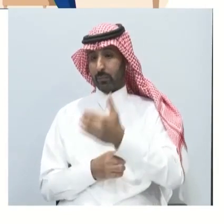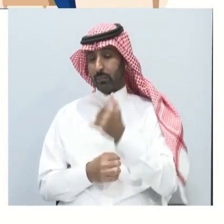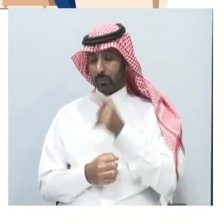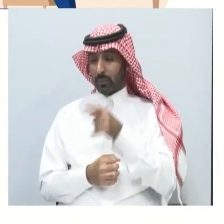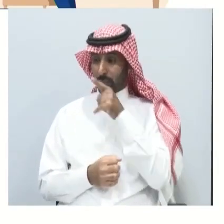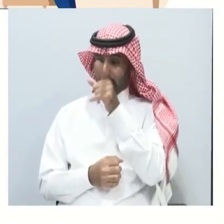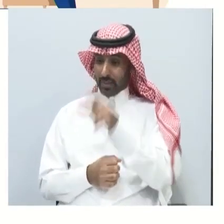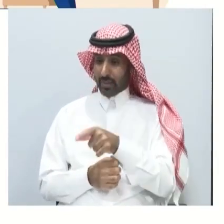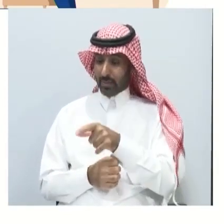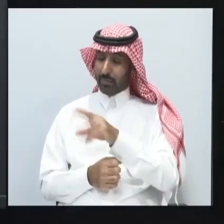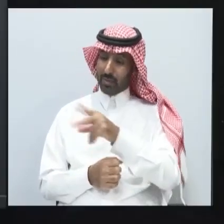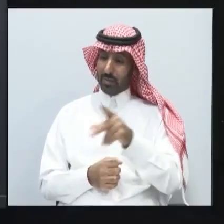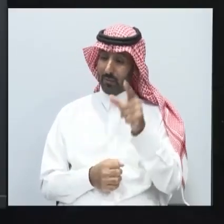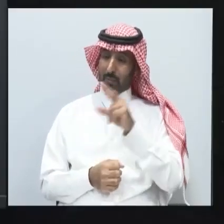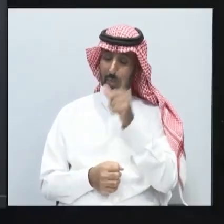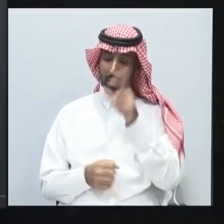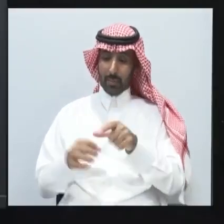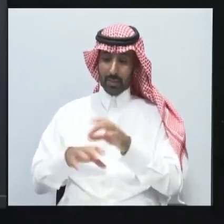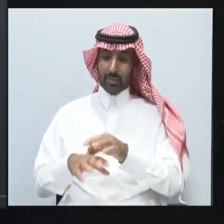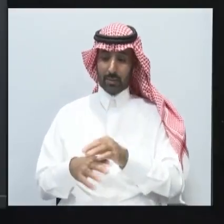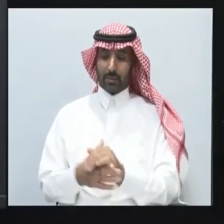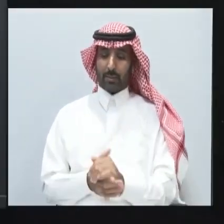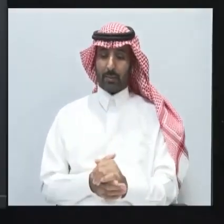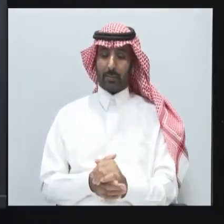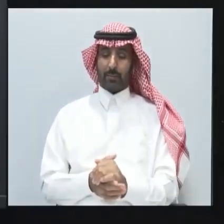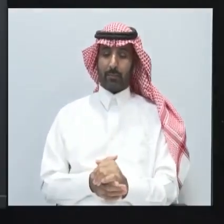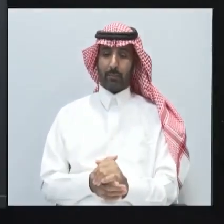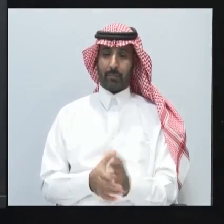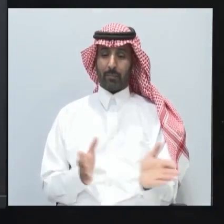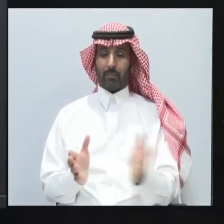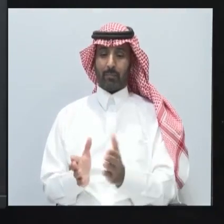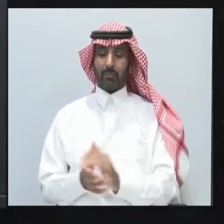this person different from other people.